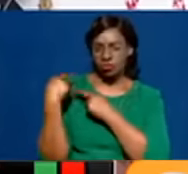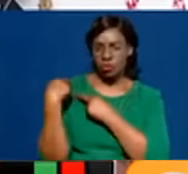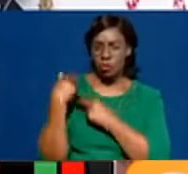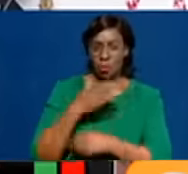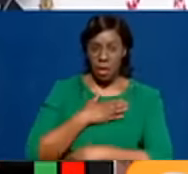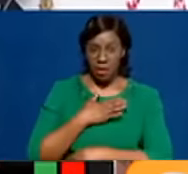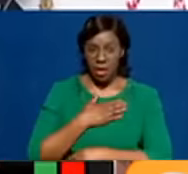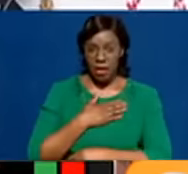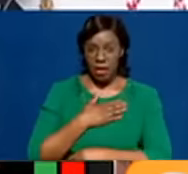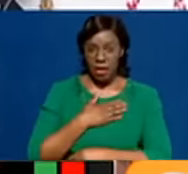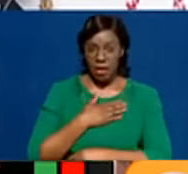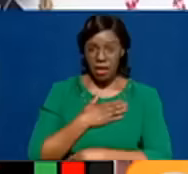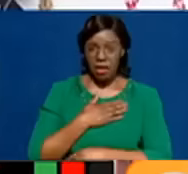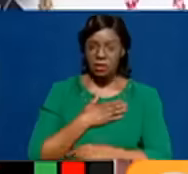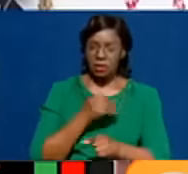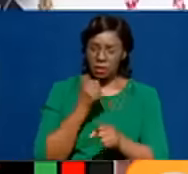My duties